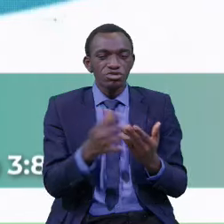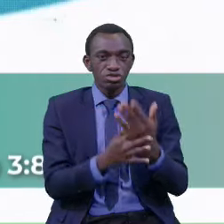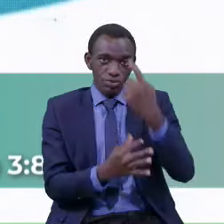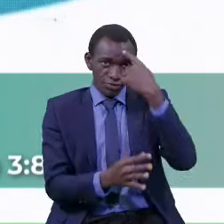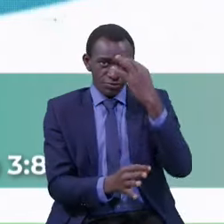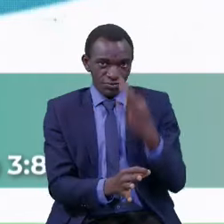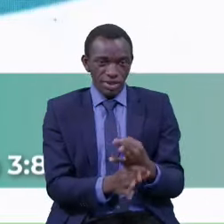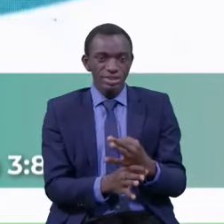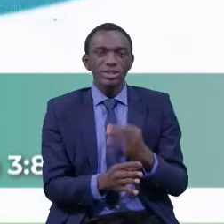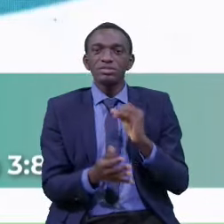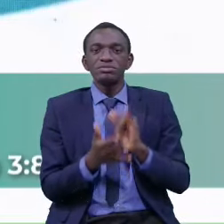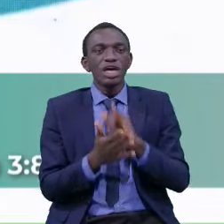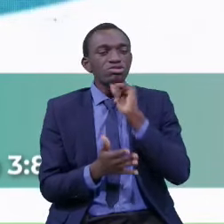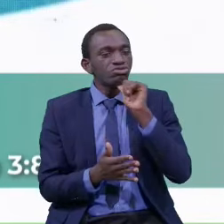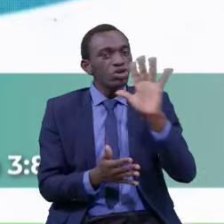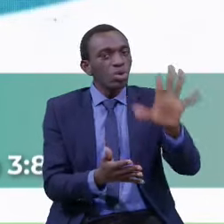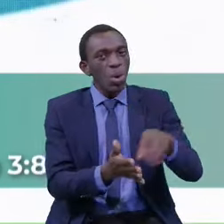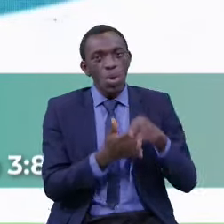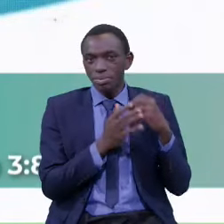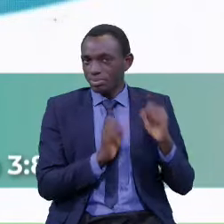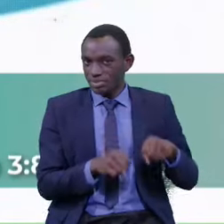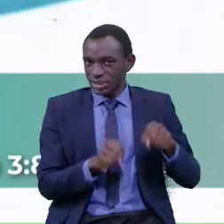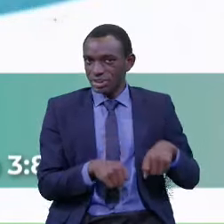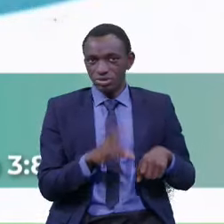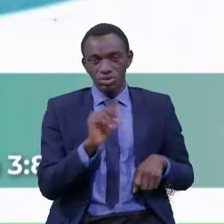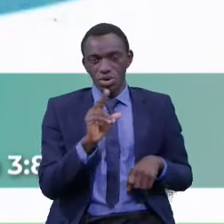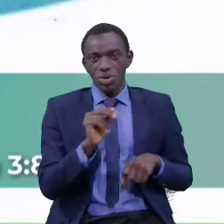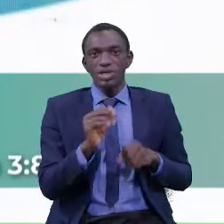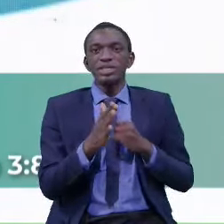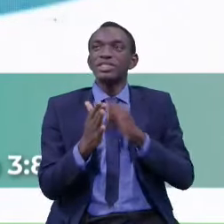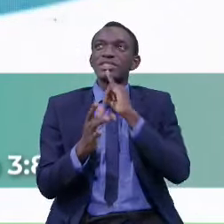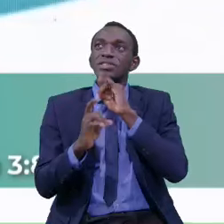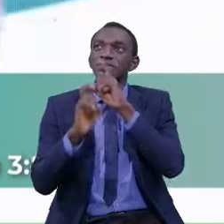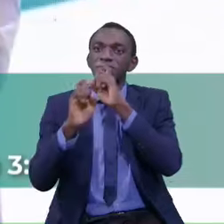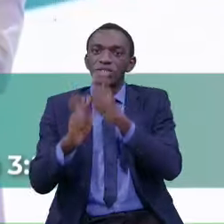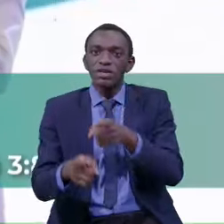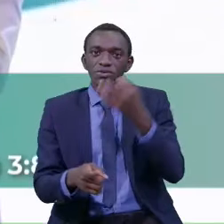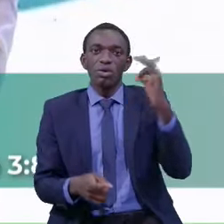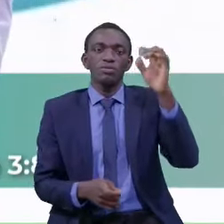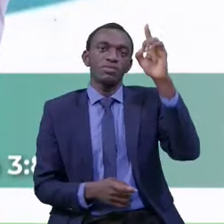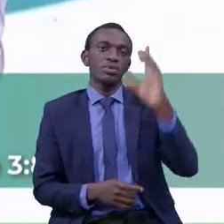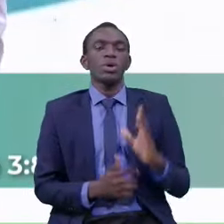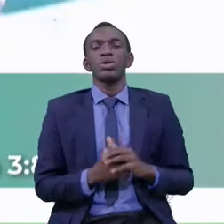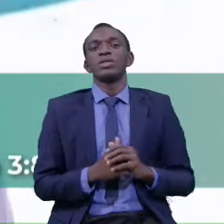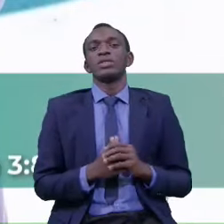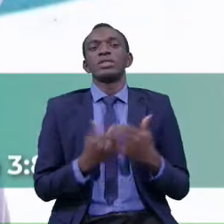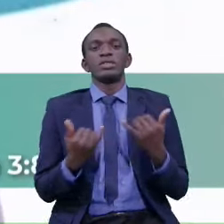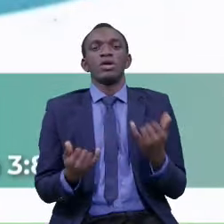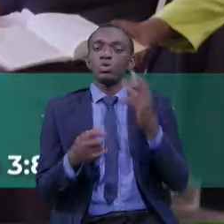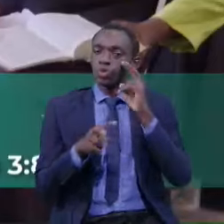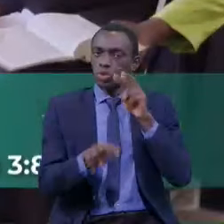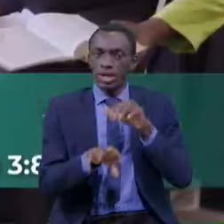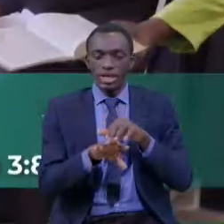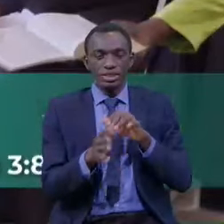of yourselves. It is the gift of God. And look at Titus chapter 2. I'm reading from